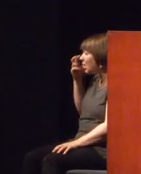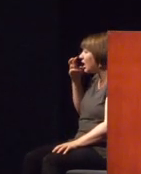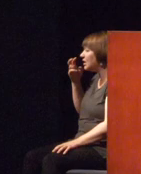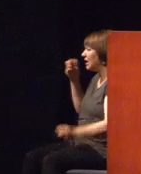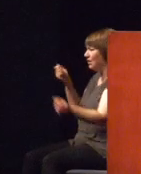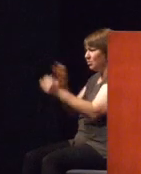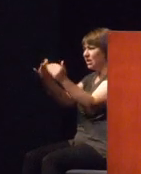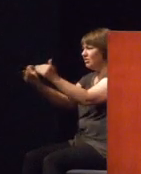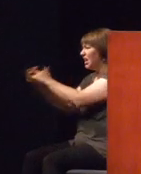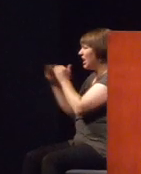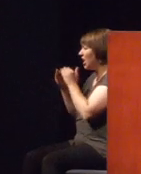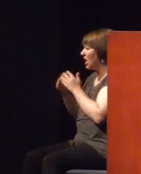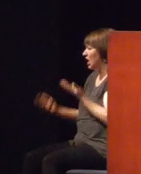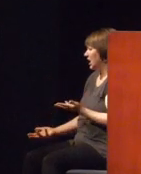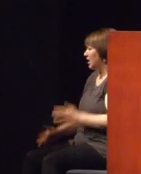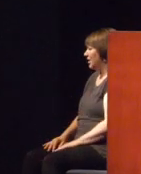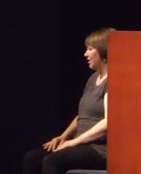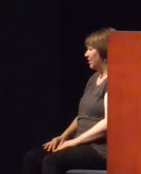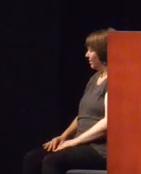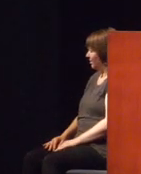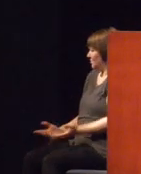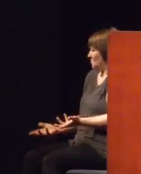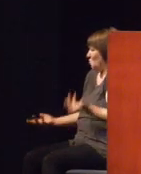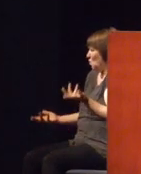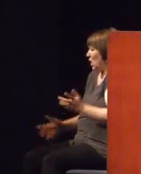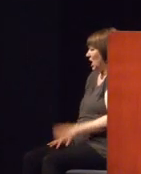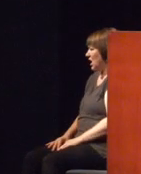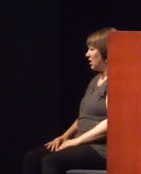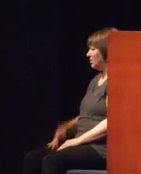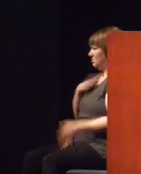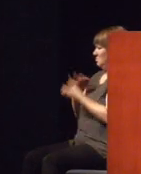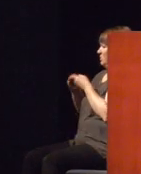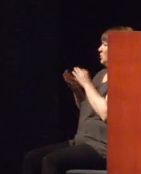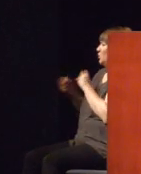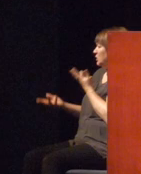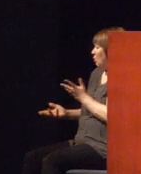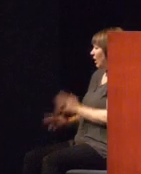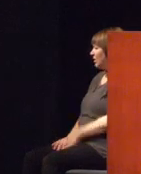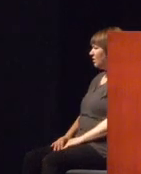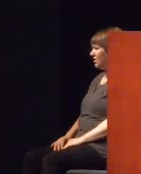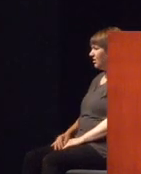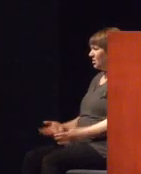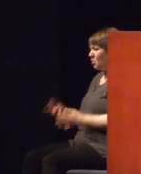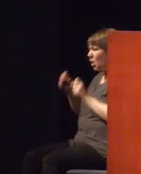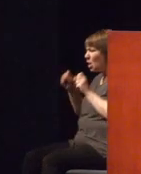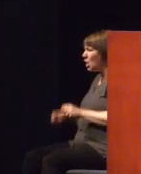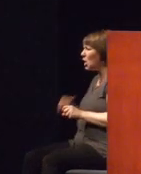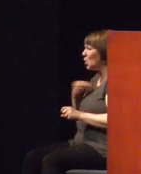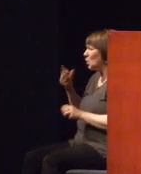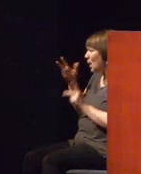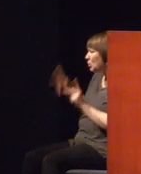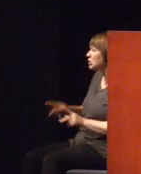So what really is there? What would my racial story be? What could a white person's racial story